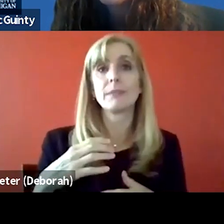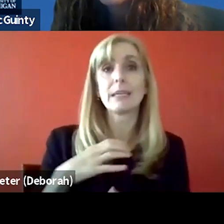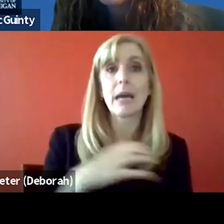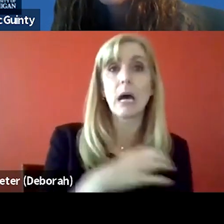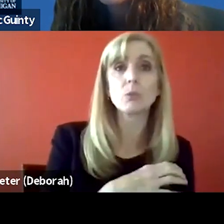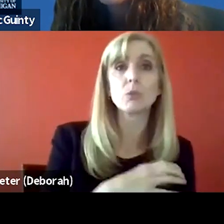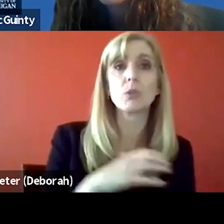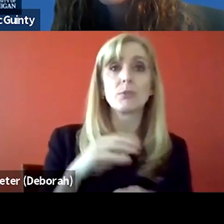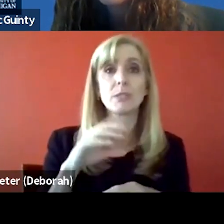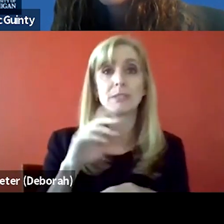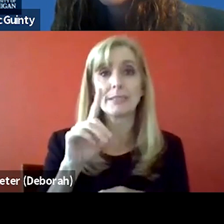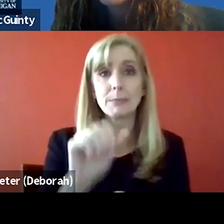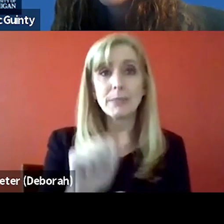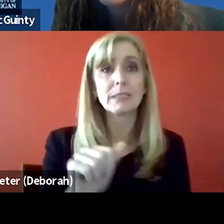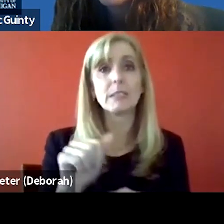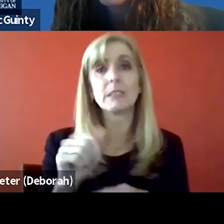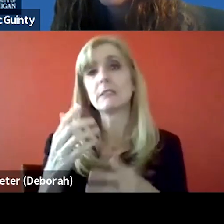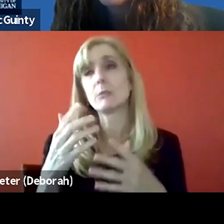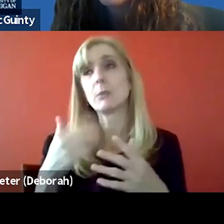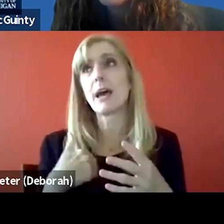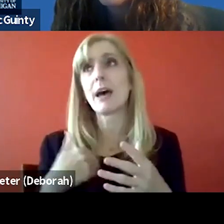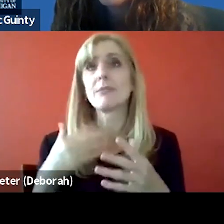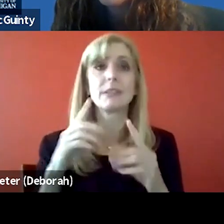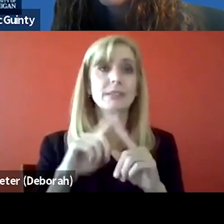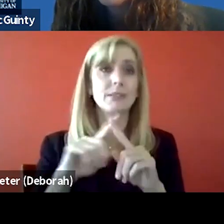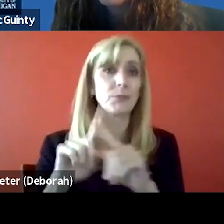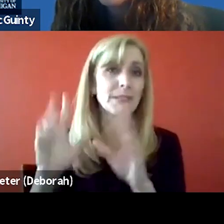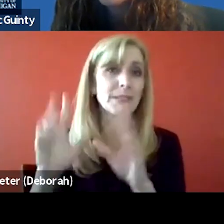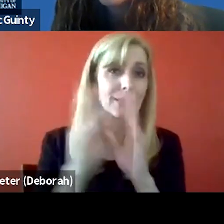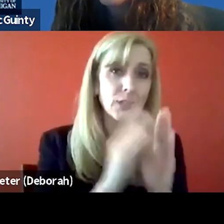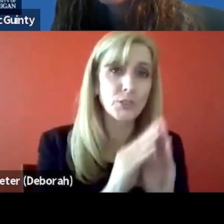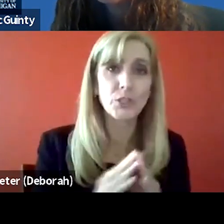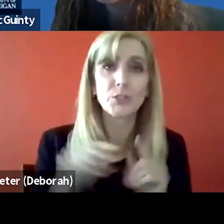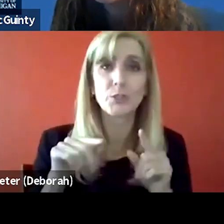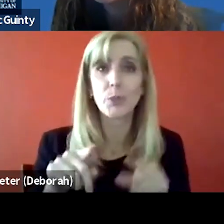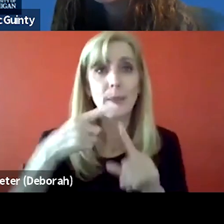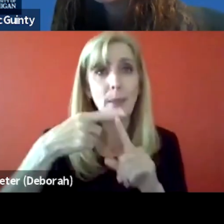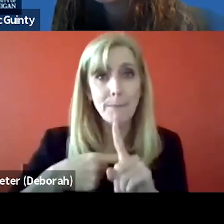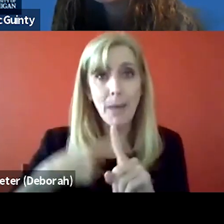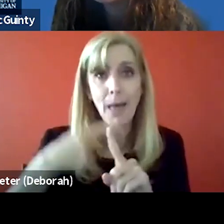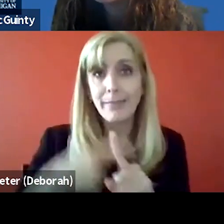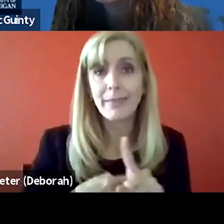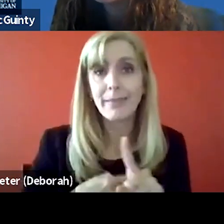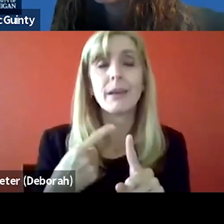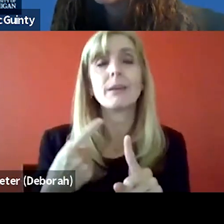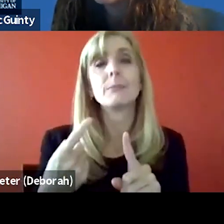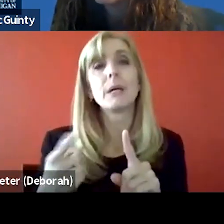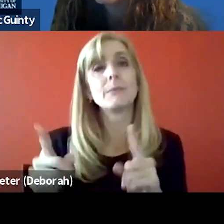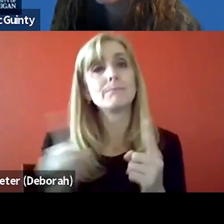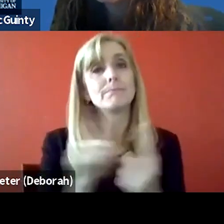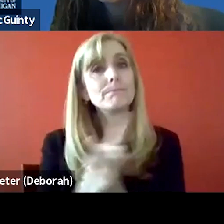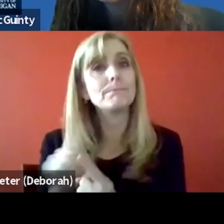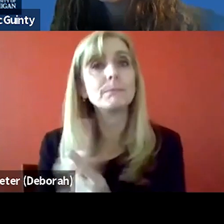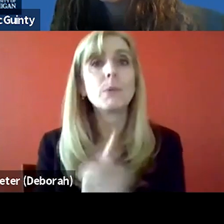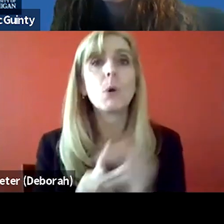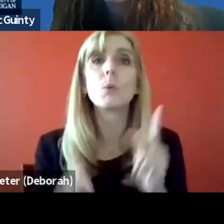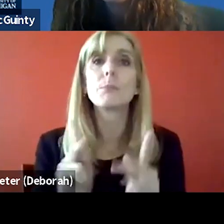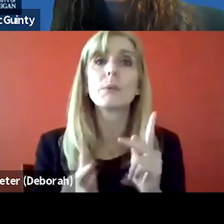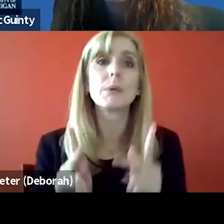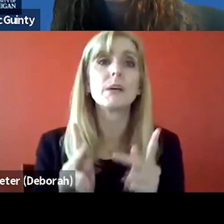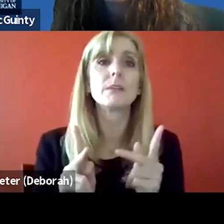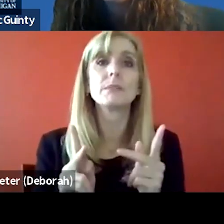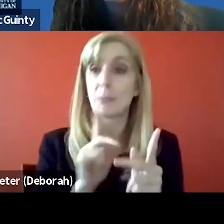of M. We have these sessions today. We have these sessions throughout this month, but consulting with folks to figure out, to ensure